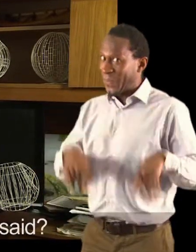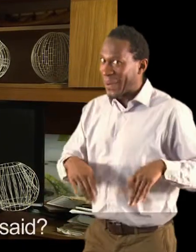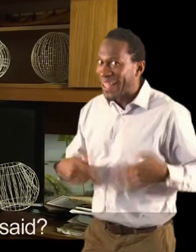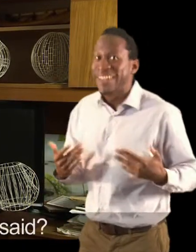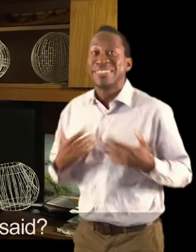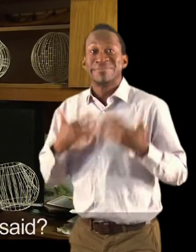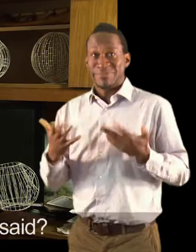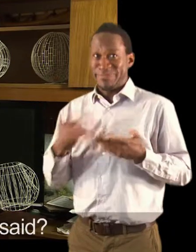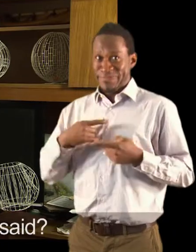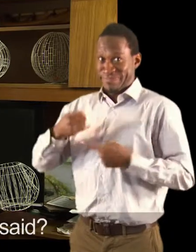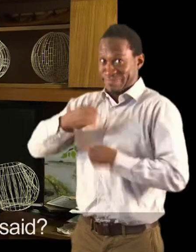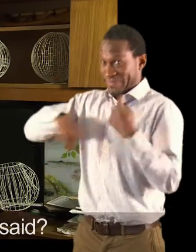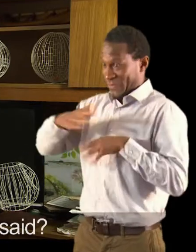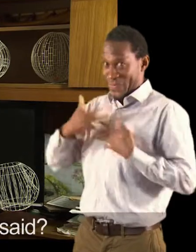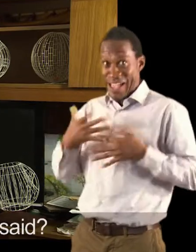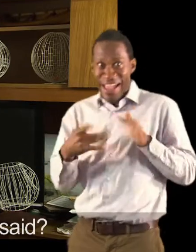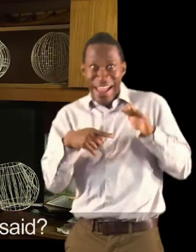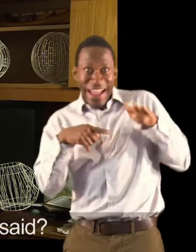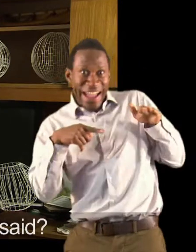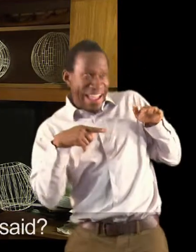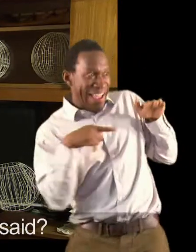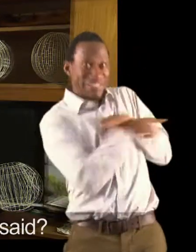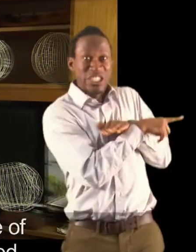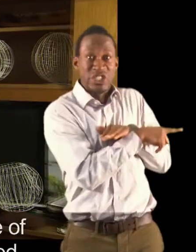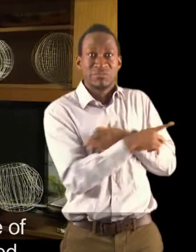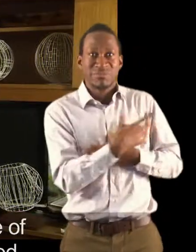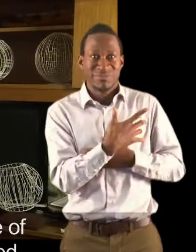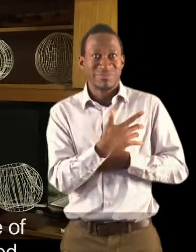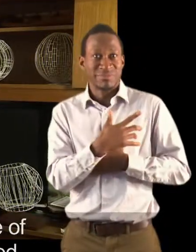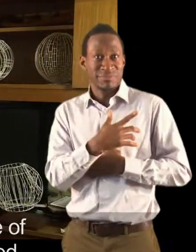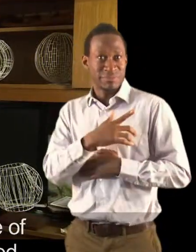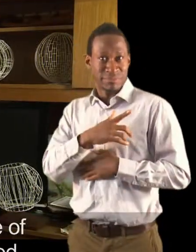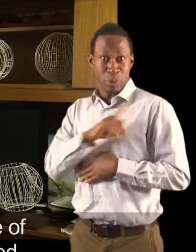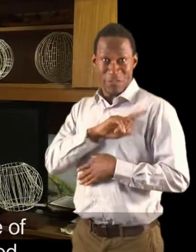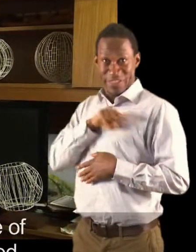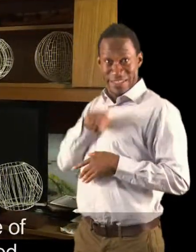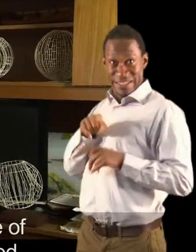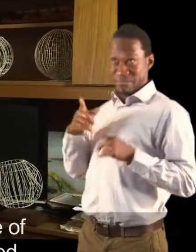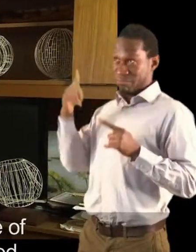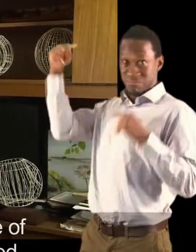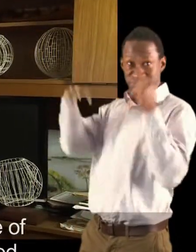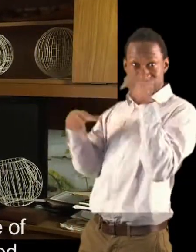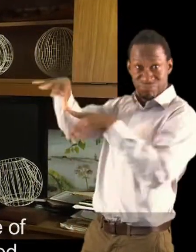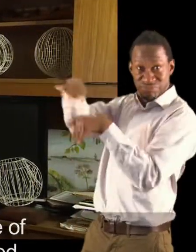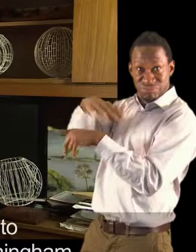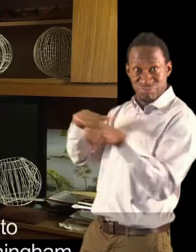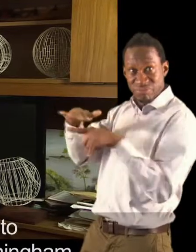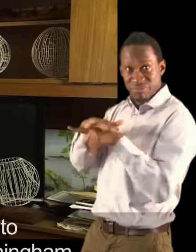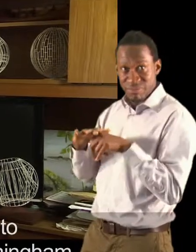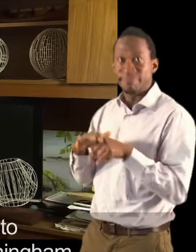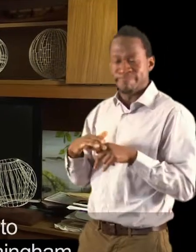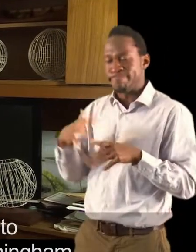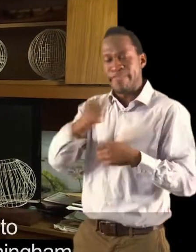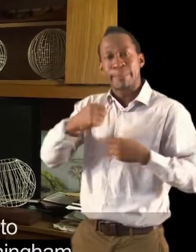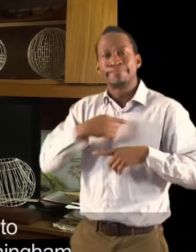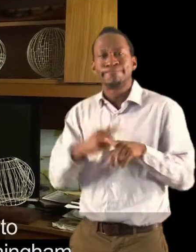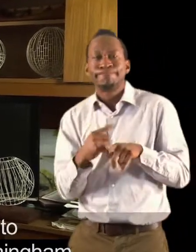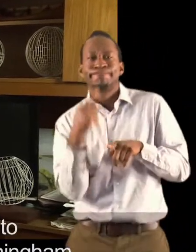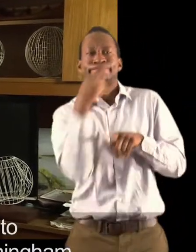said? Don't do that. But anyway, because of that, we got evacuated. And they